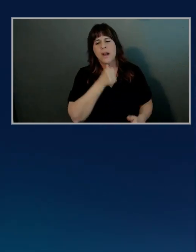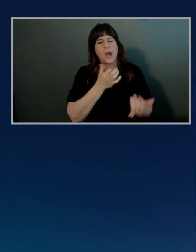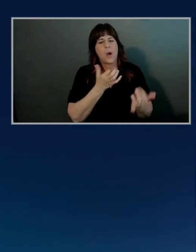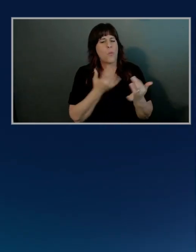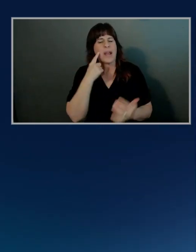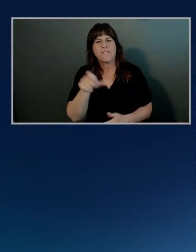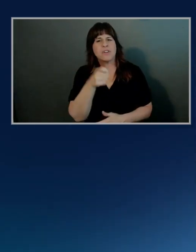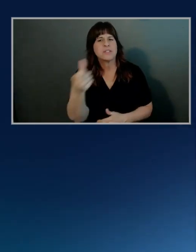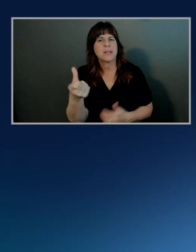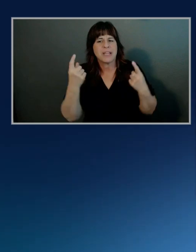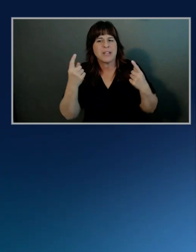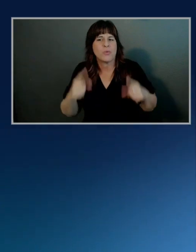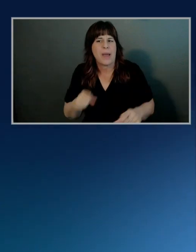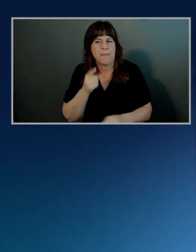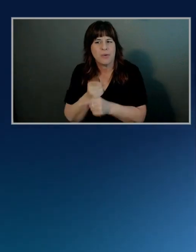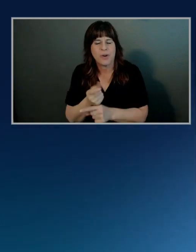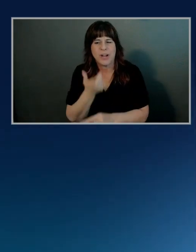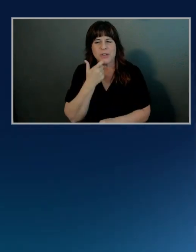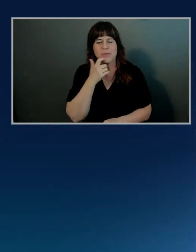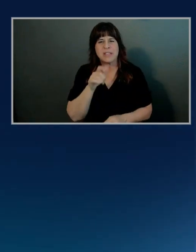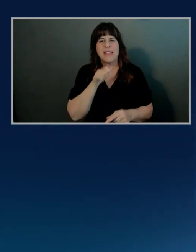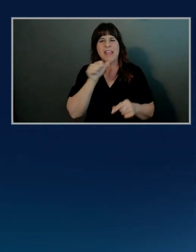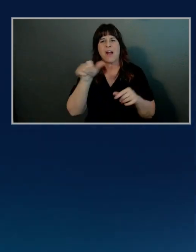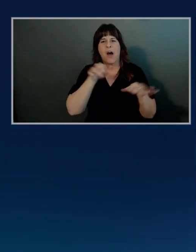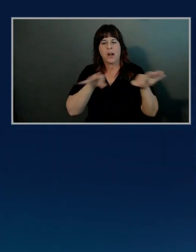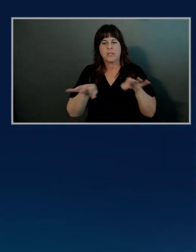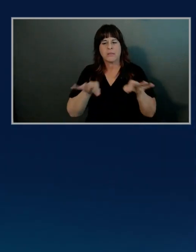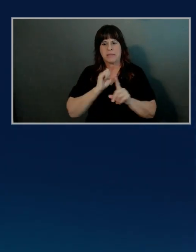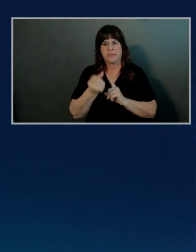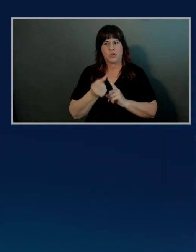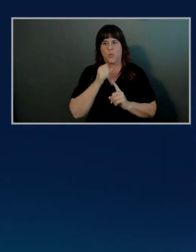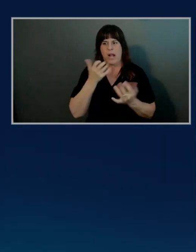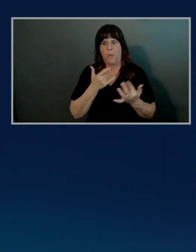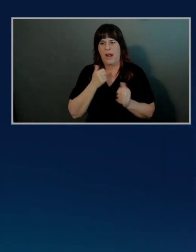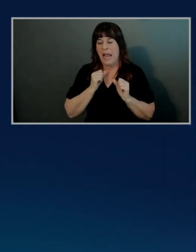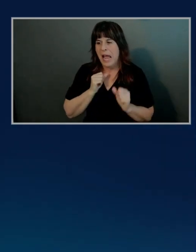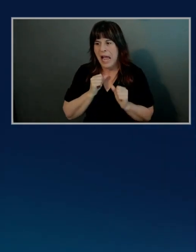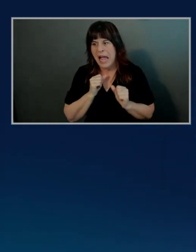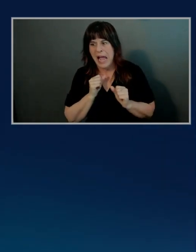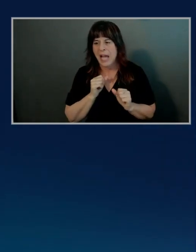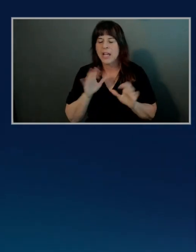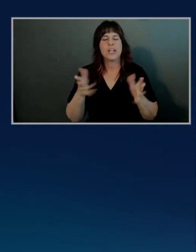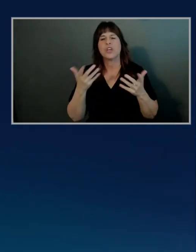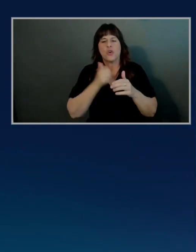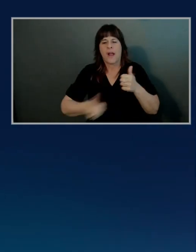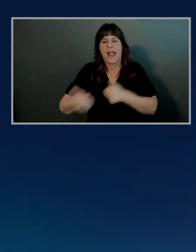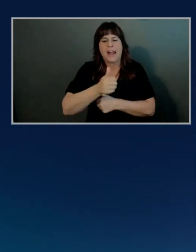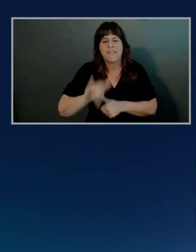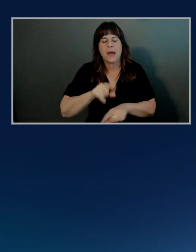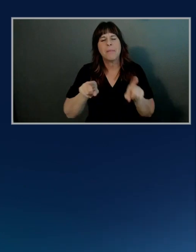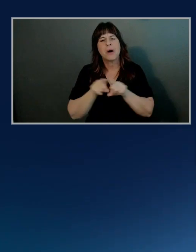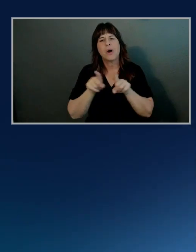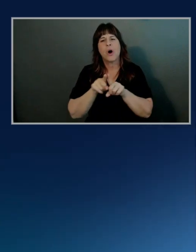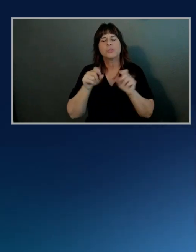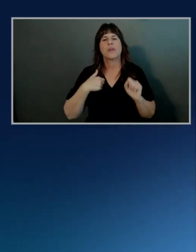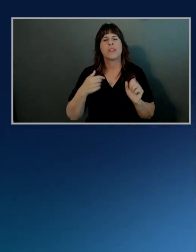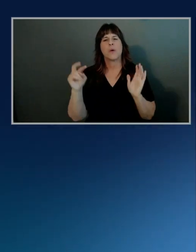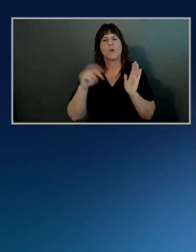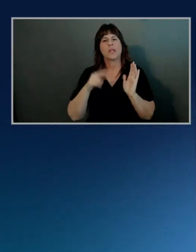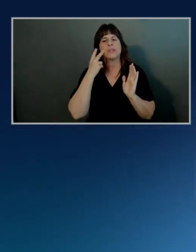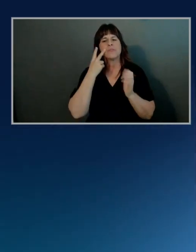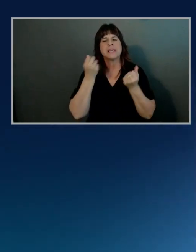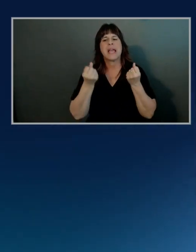to happen, Yes. right? You said that unexplainable situation. We're not waiting for Exactly. something You want to to get happen. ahead of that. You get ahead of it, but then also, we look at how much